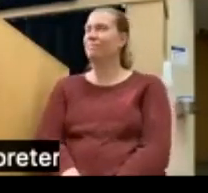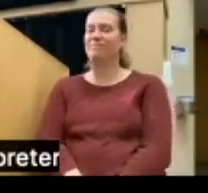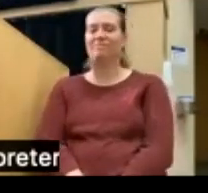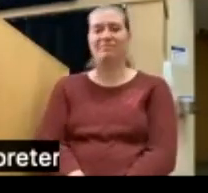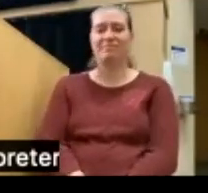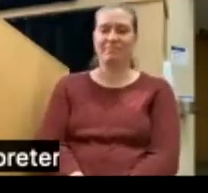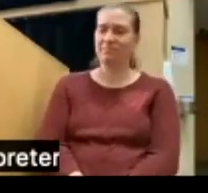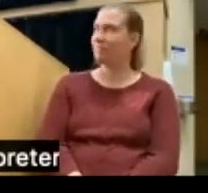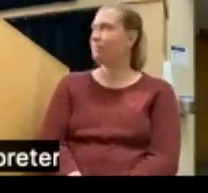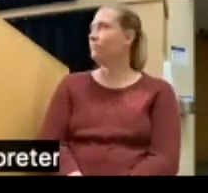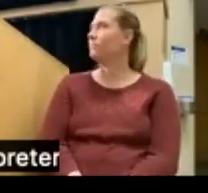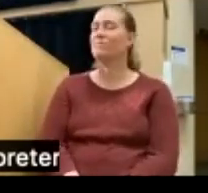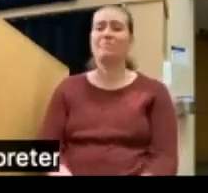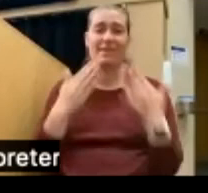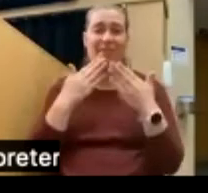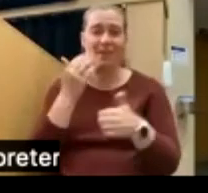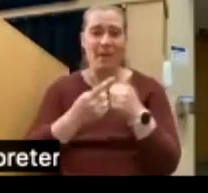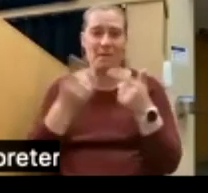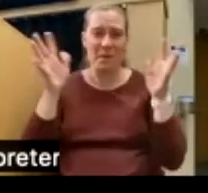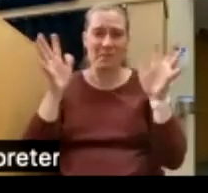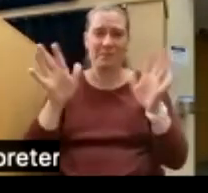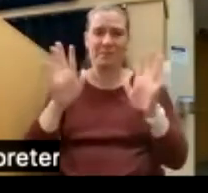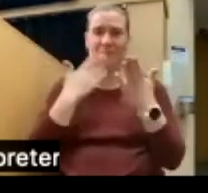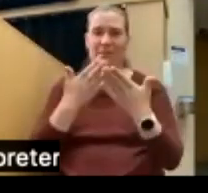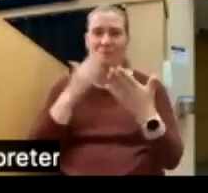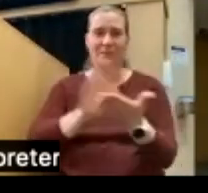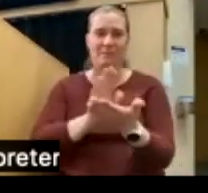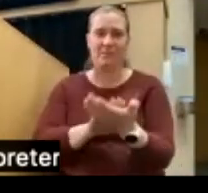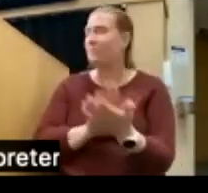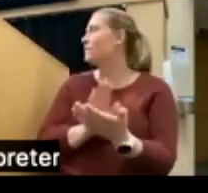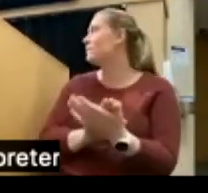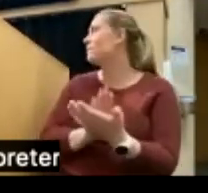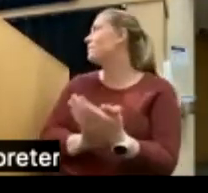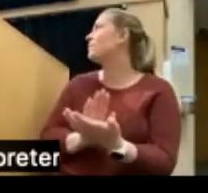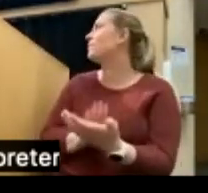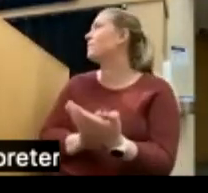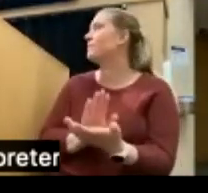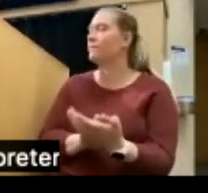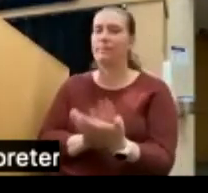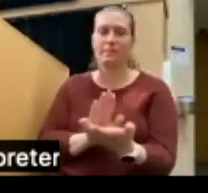All right, well, thank you everybody.